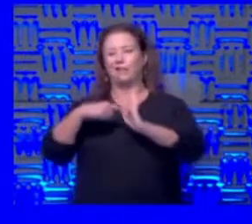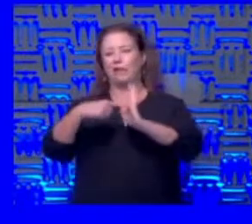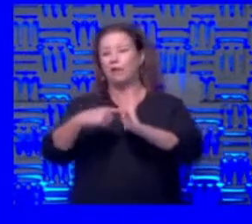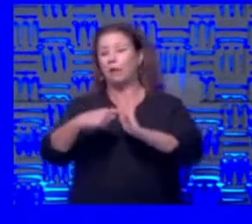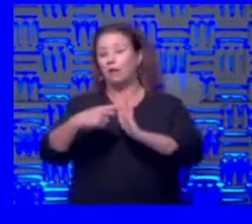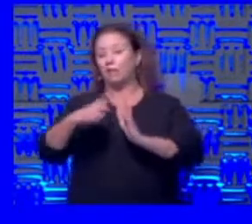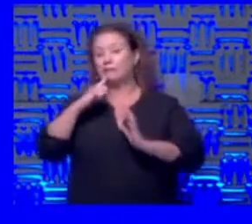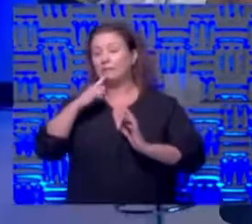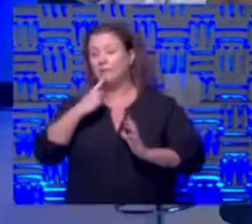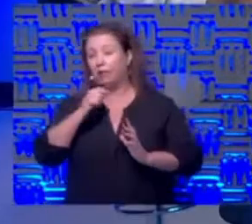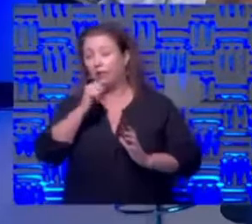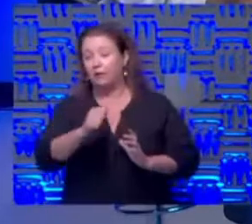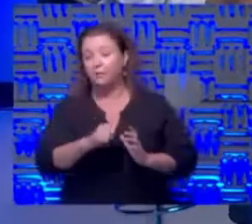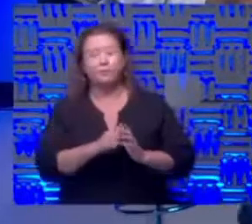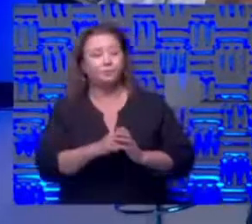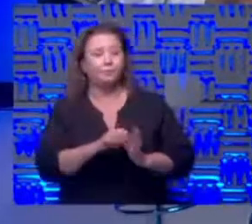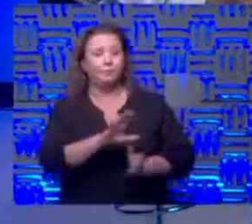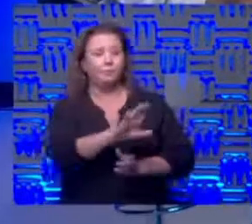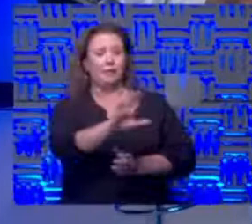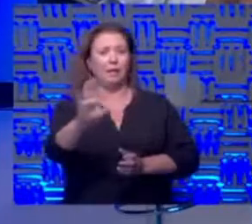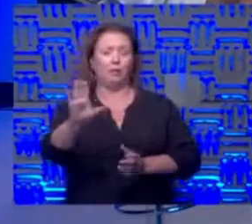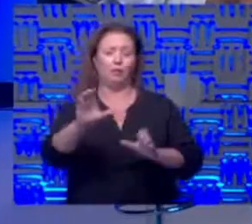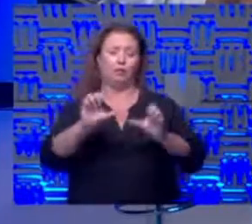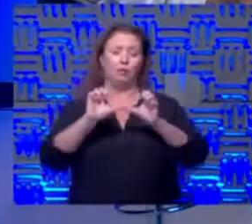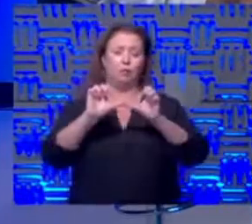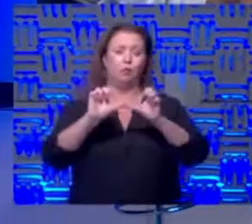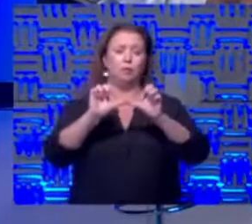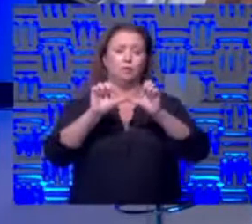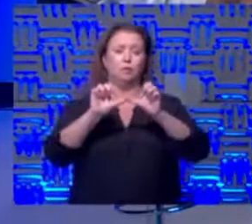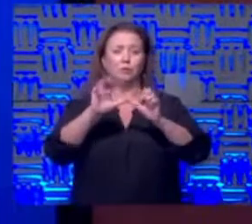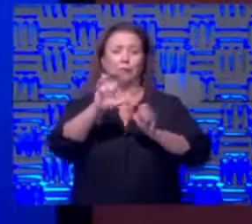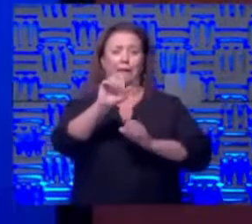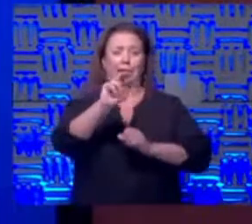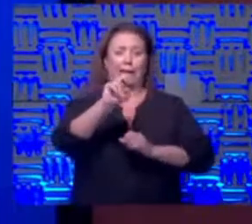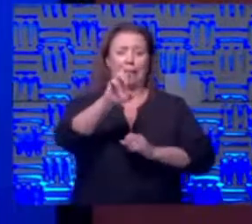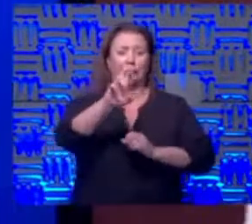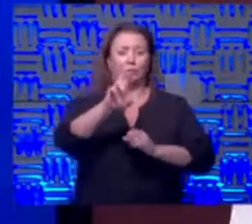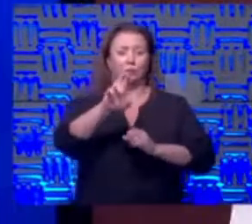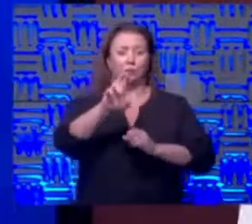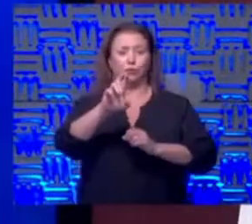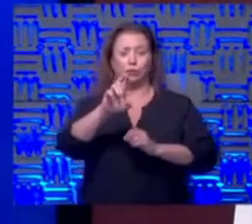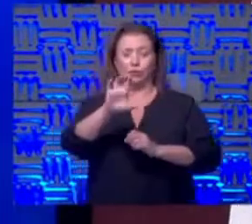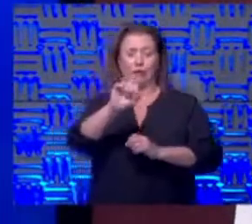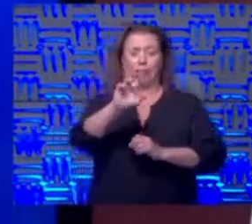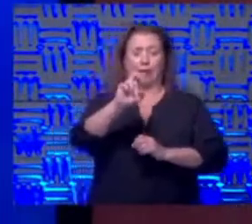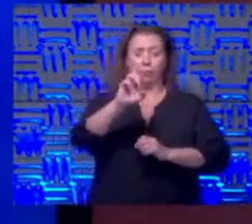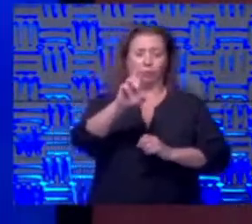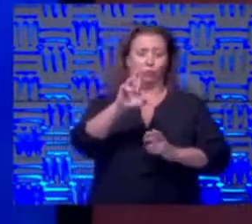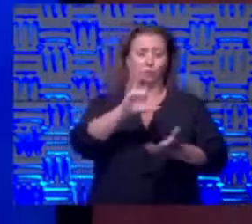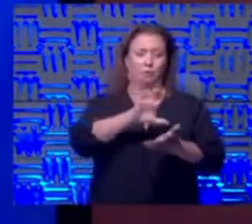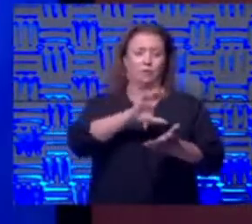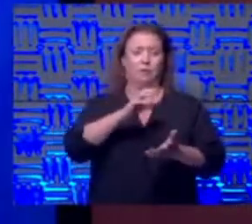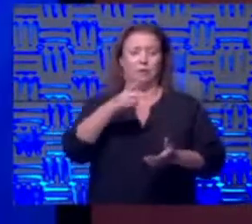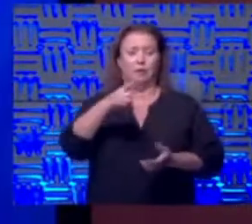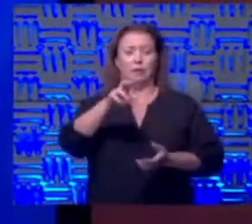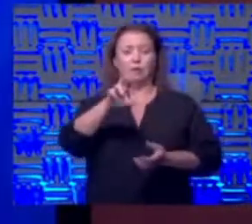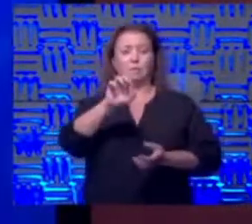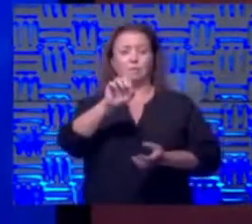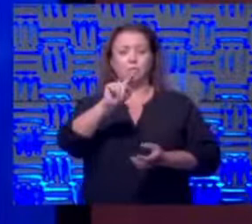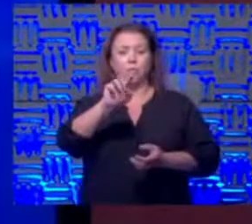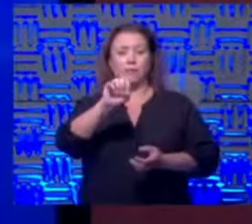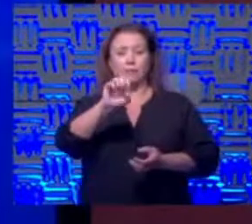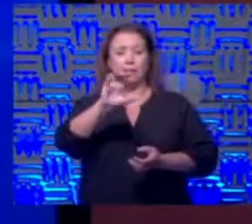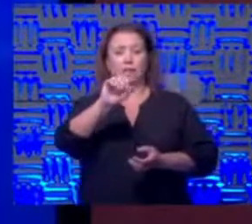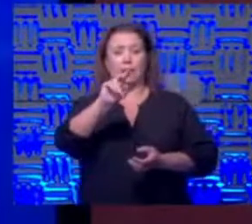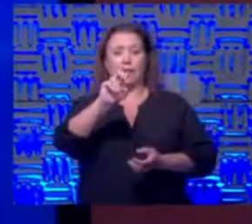disease? Yeah. And if you're in your long-term remission from your cancer, then, or your cancer is, very mild. So I have prostate cancer. It's very mild.